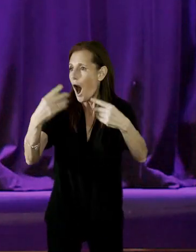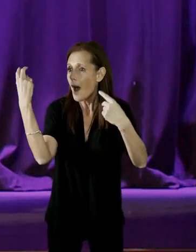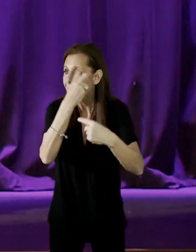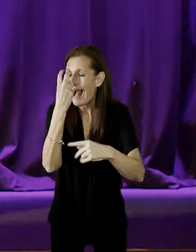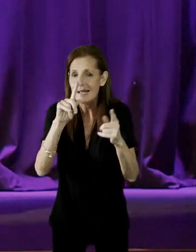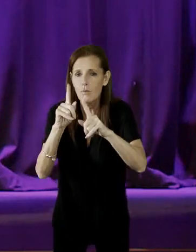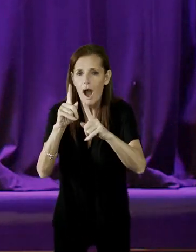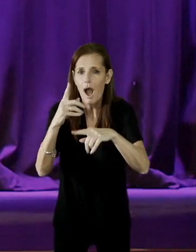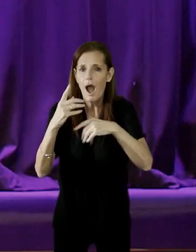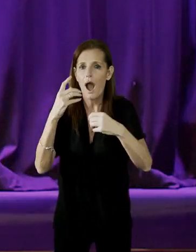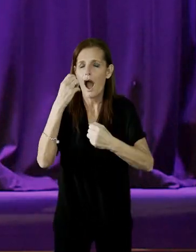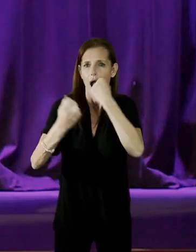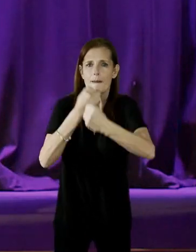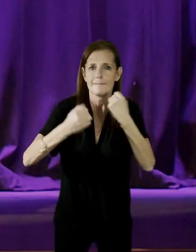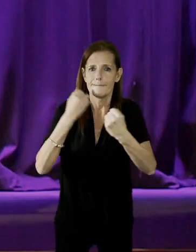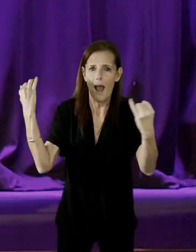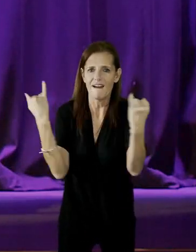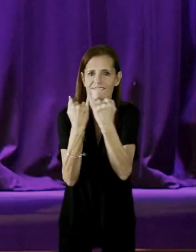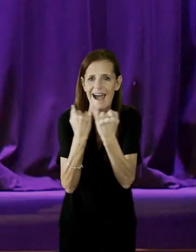Holden did it.